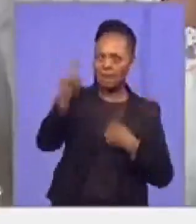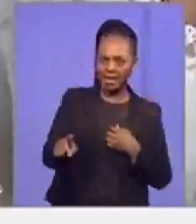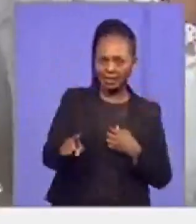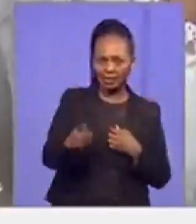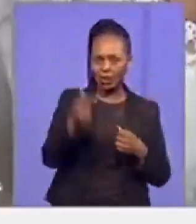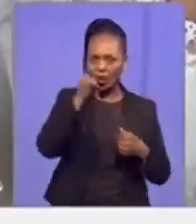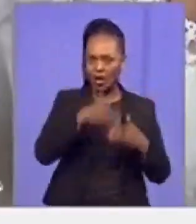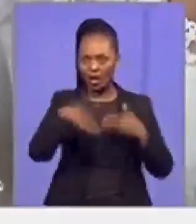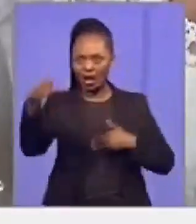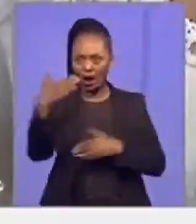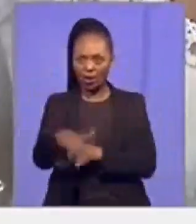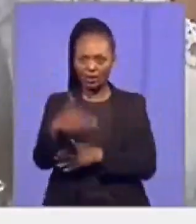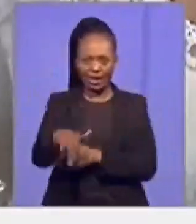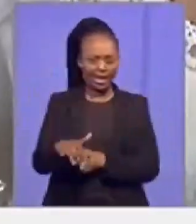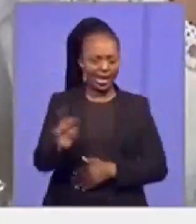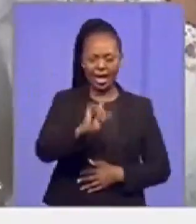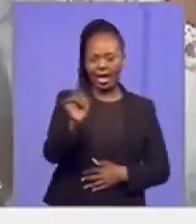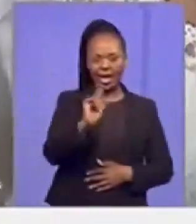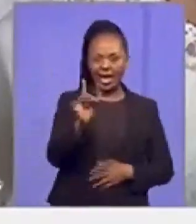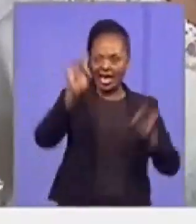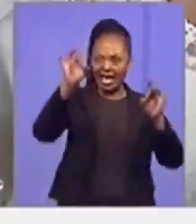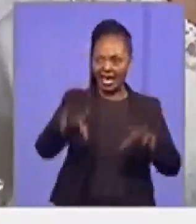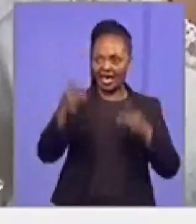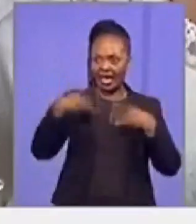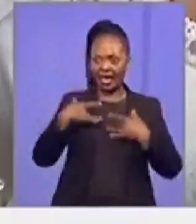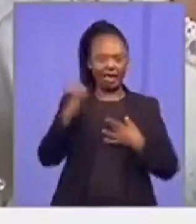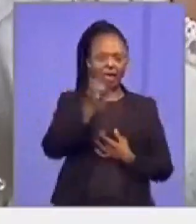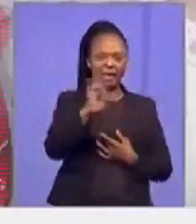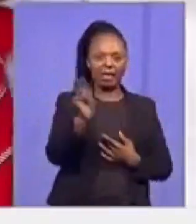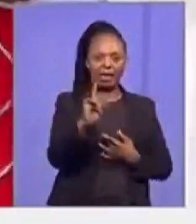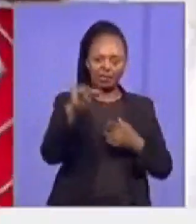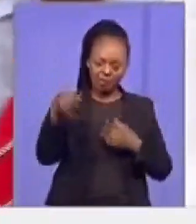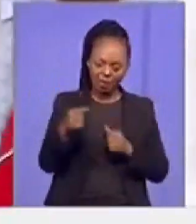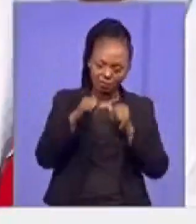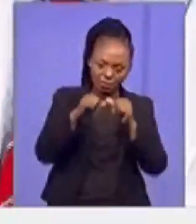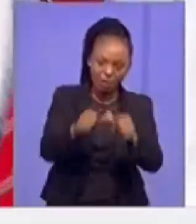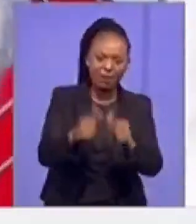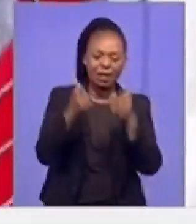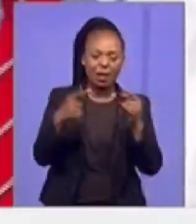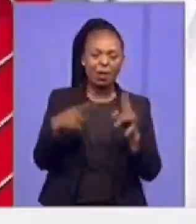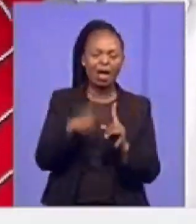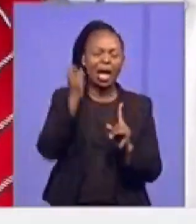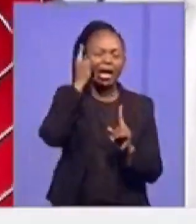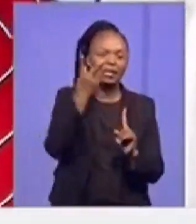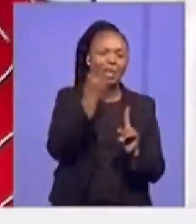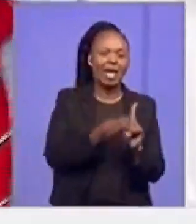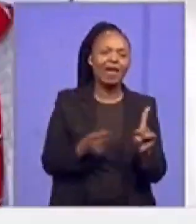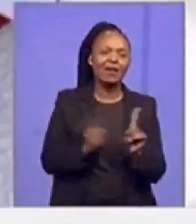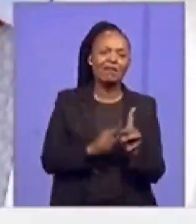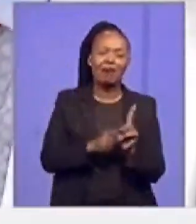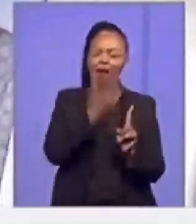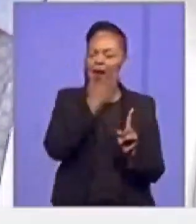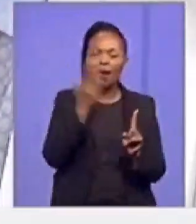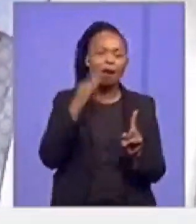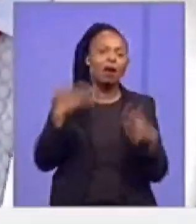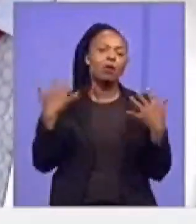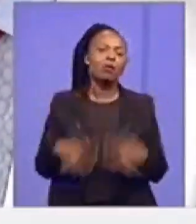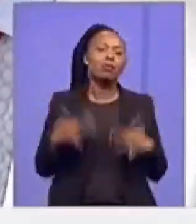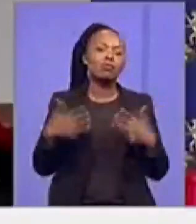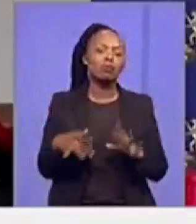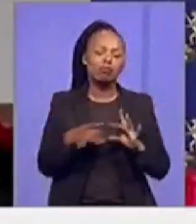ntle e ba dira e ntse le motho ya moya o fatshe ya ntseng a utlwisisa le hona ho ba le dikamano tse